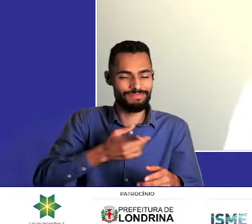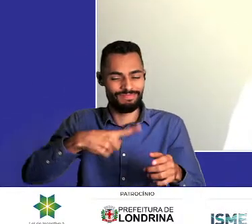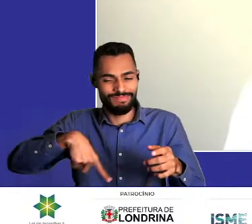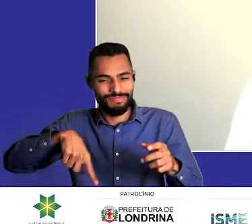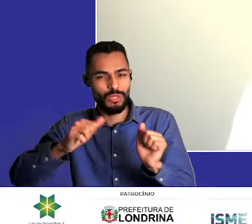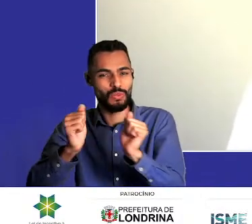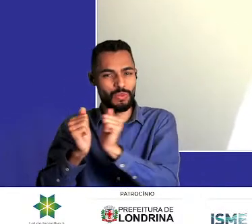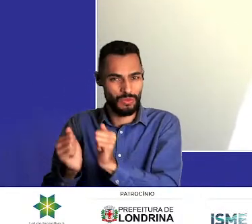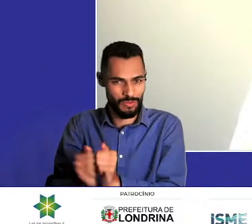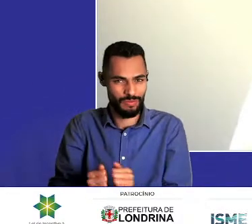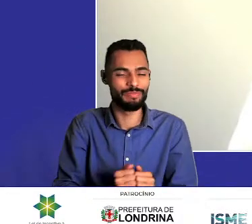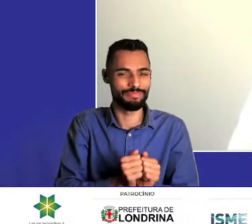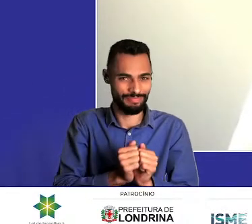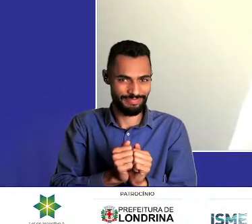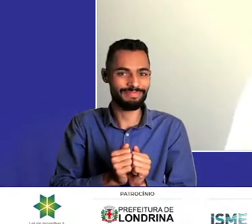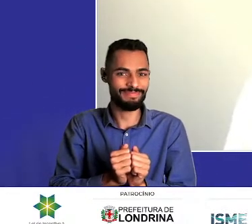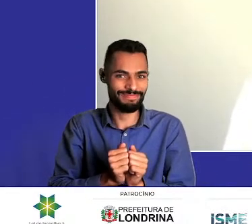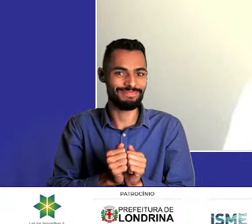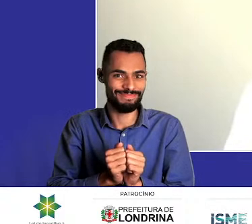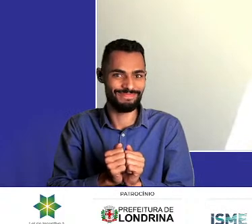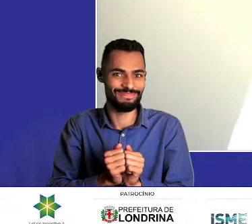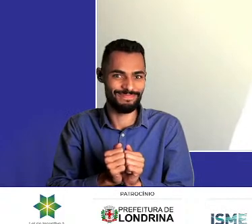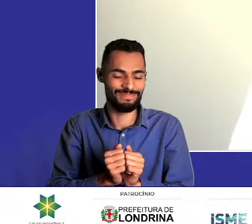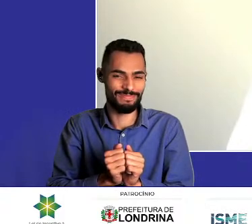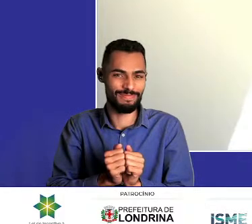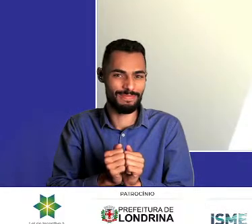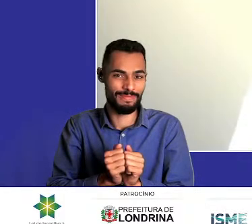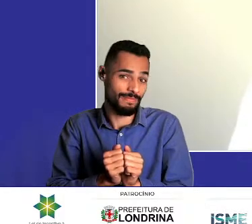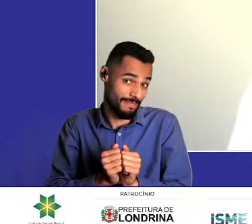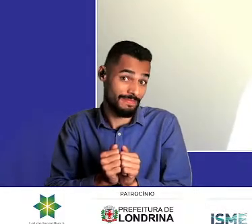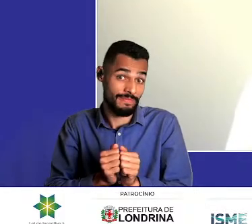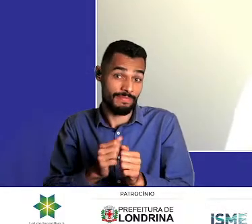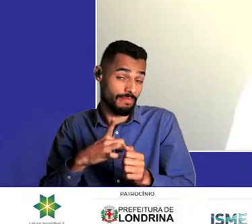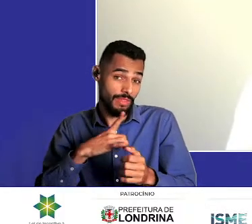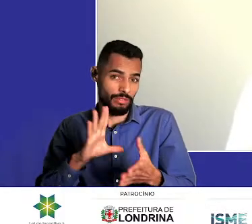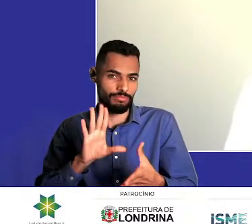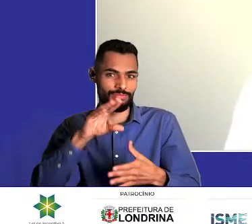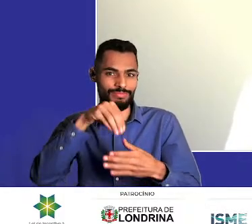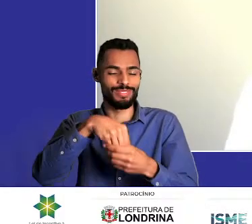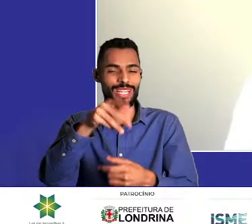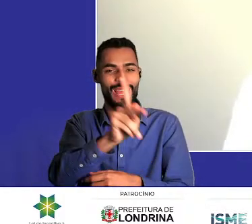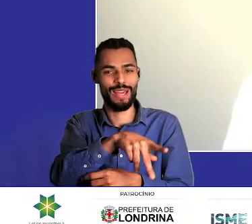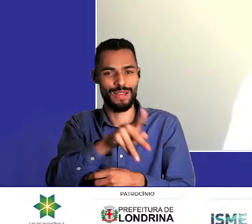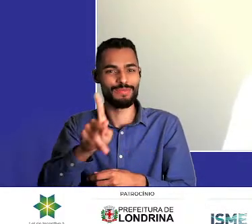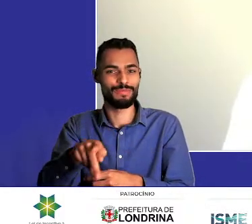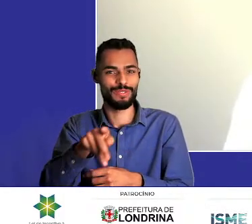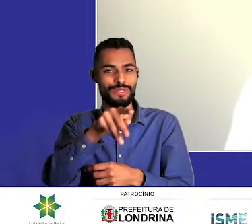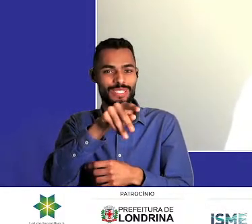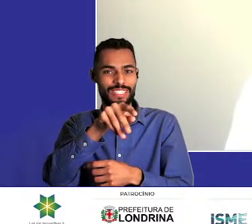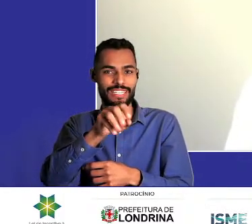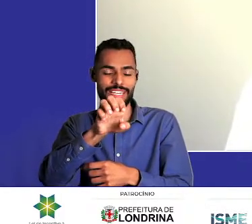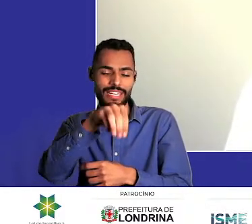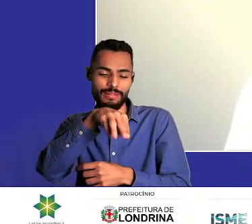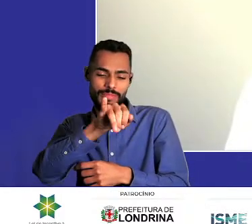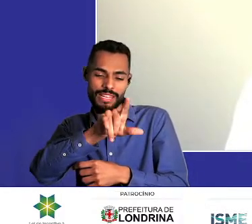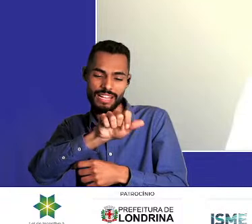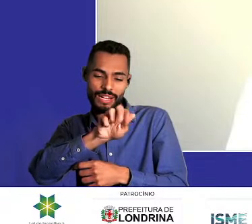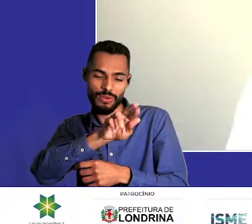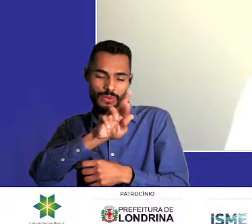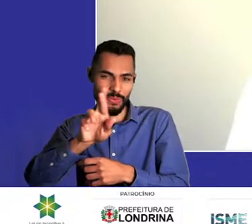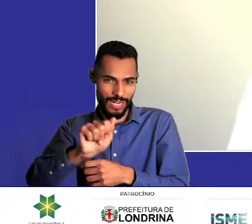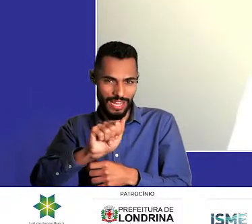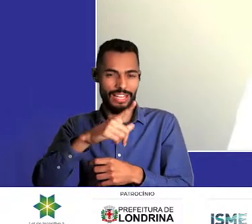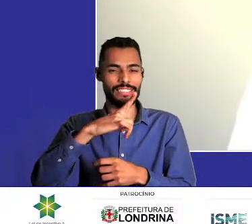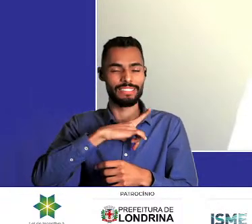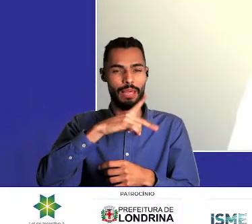of ISME, Professor Emily Aquino, who you will hear shortly. Thank you, because everybody's time is precious and